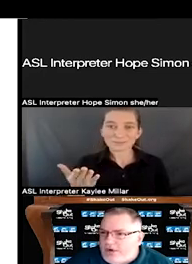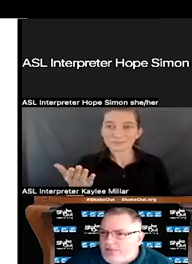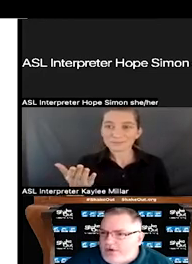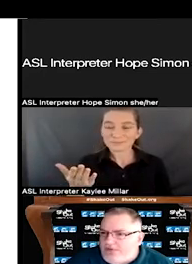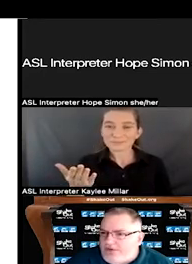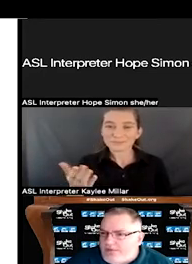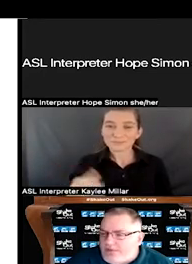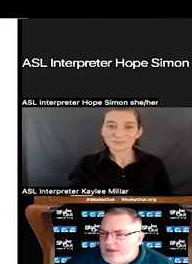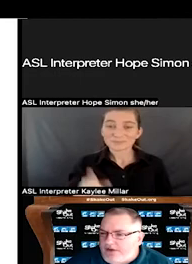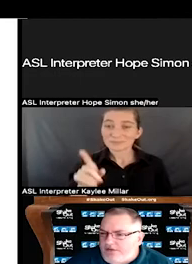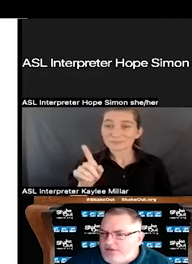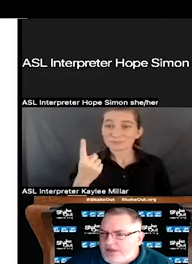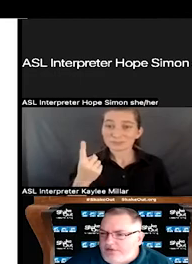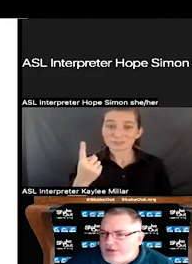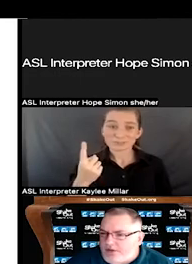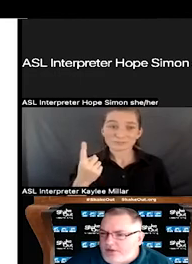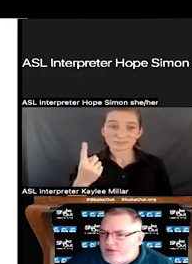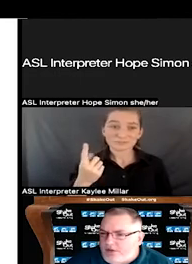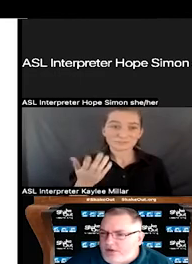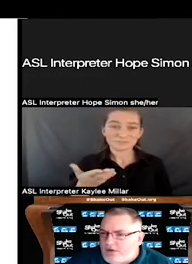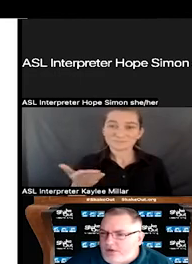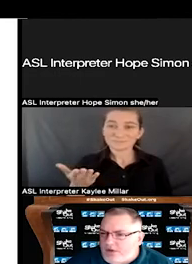you are up first, and I'll advance your slides for you.